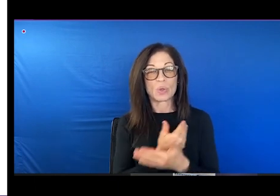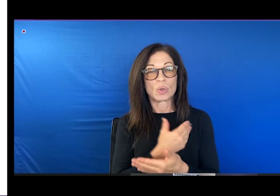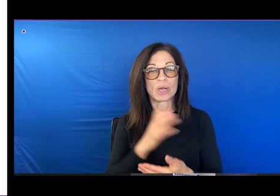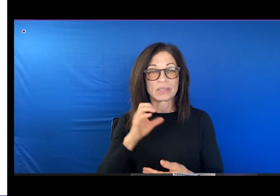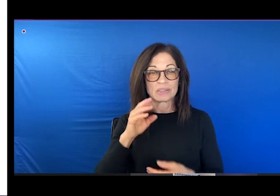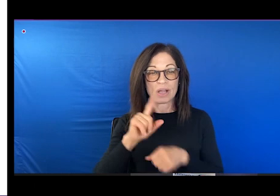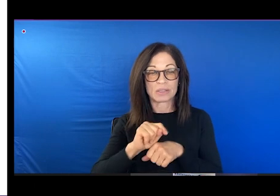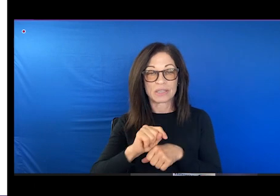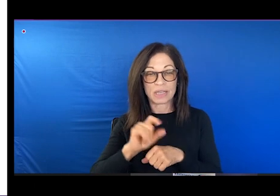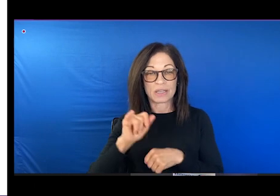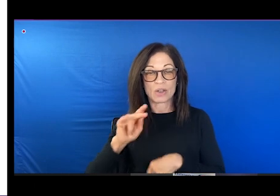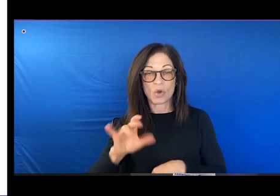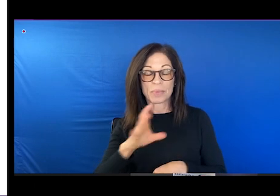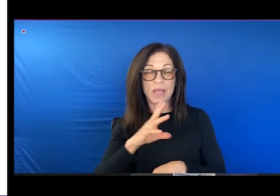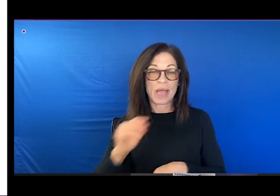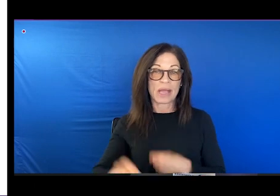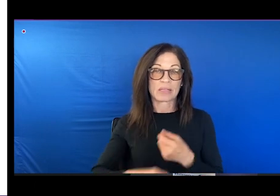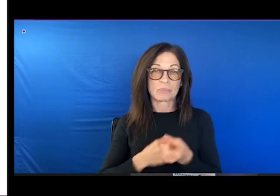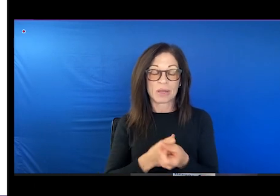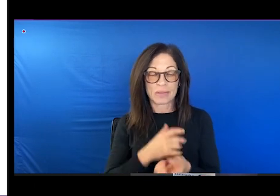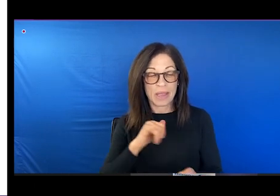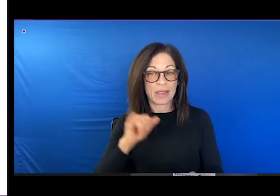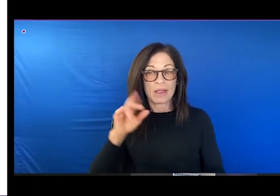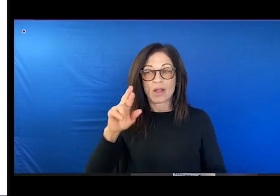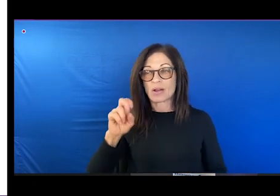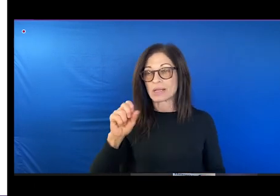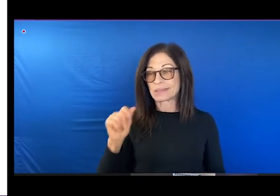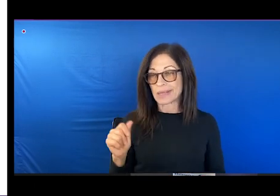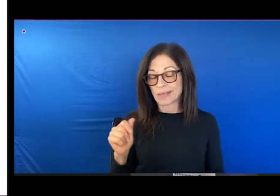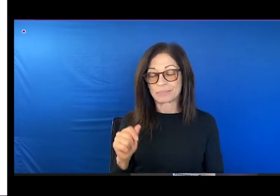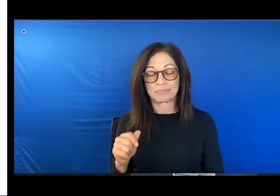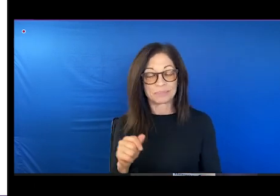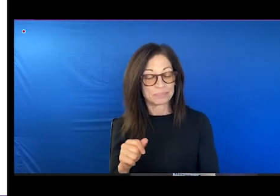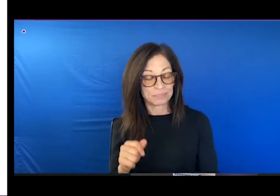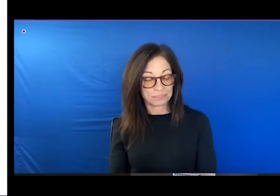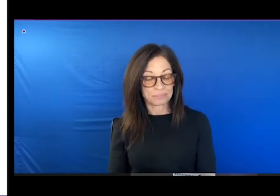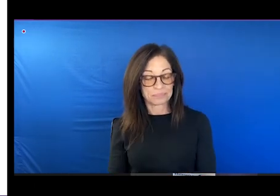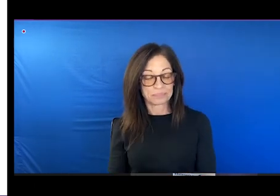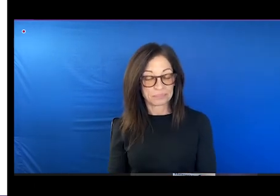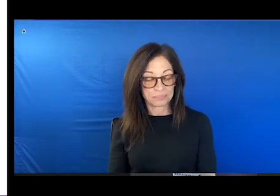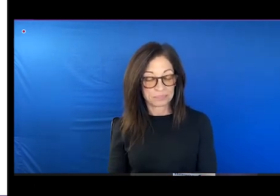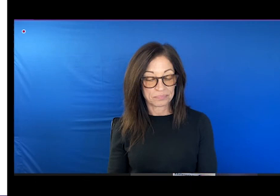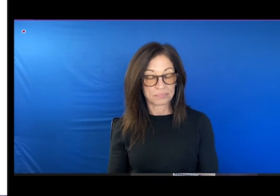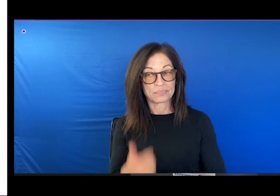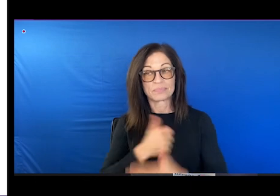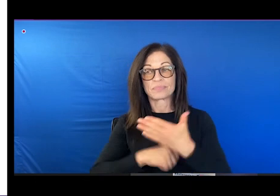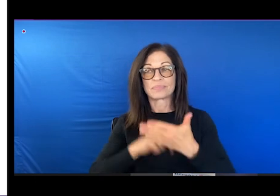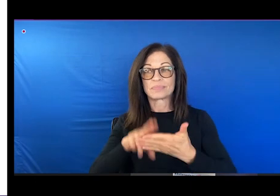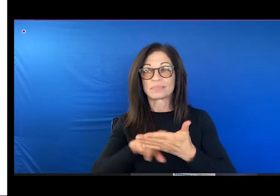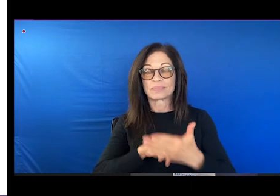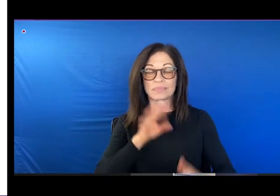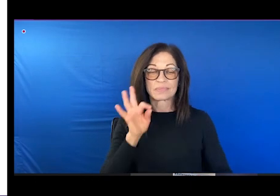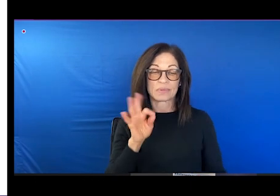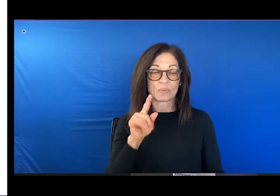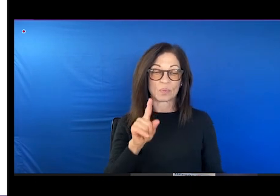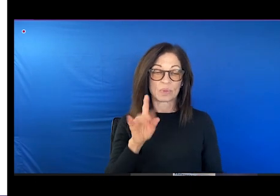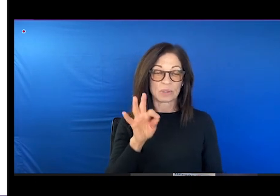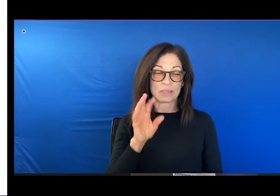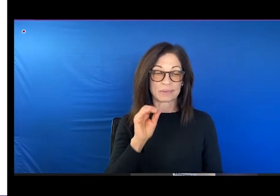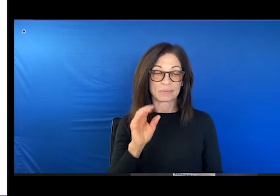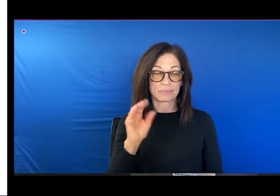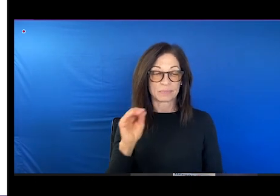Editions Consulting Incorporated and sponsored by the U.S. Department of Education and Rehabilitation Services, RSA, under contract